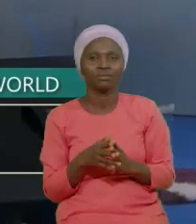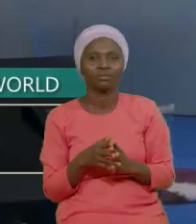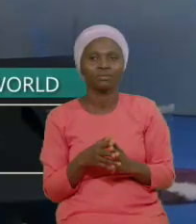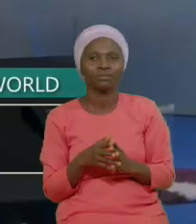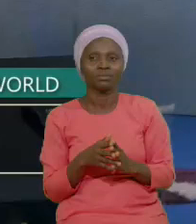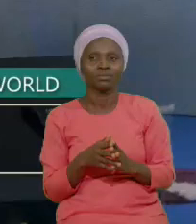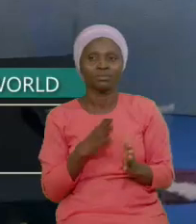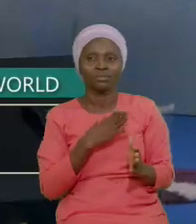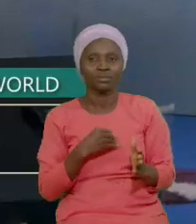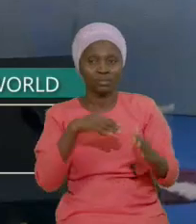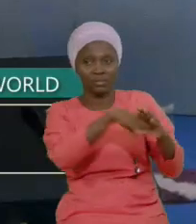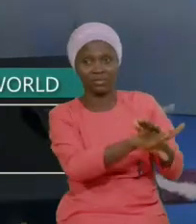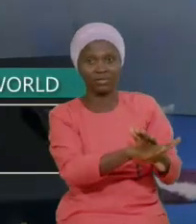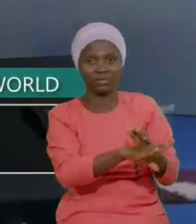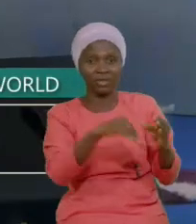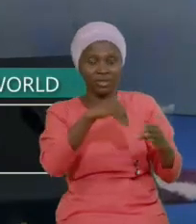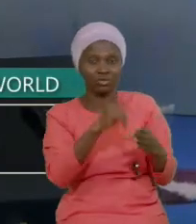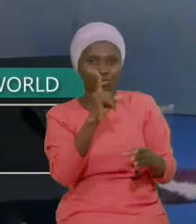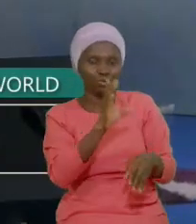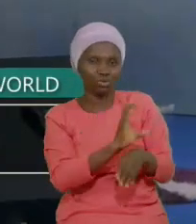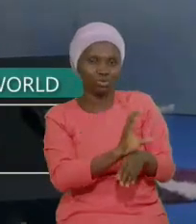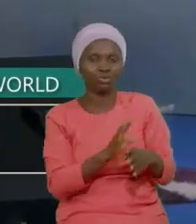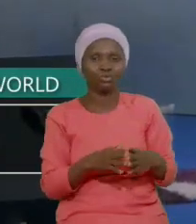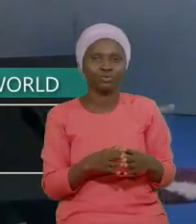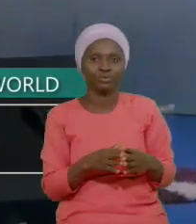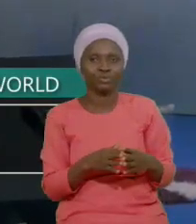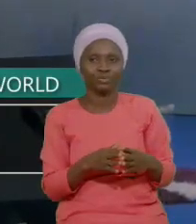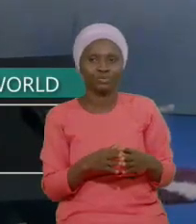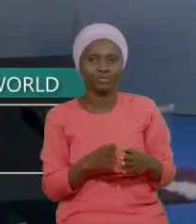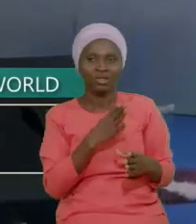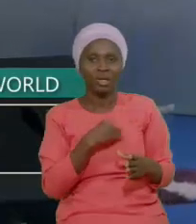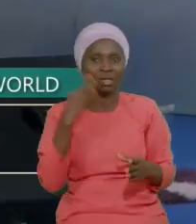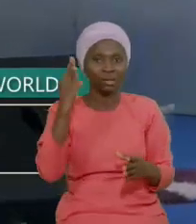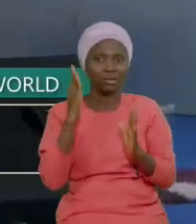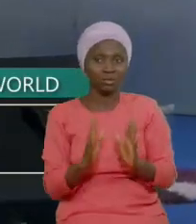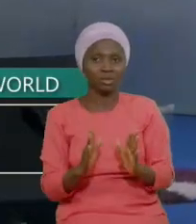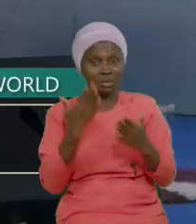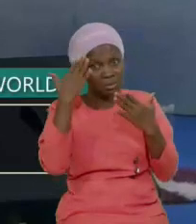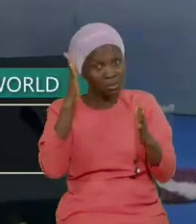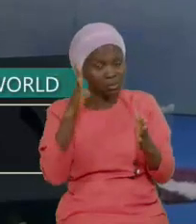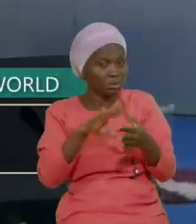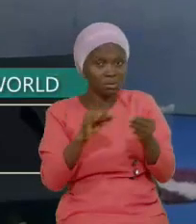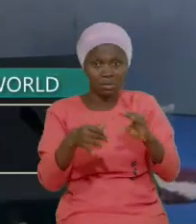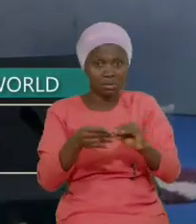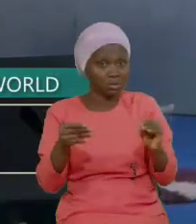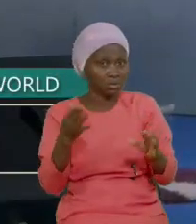And he entered into a church. And the preacher didn't know his story.